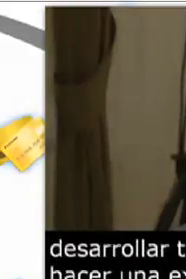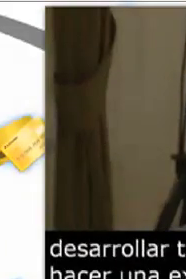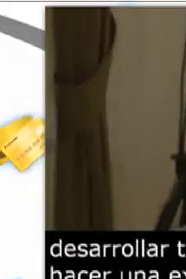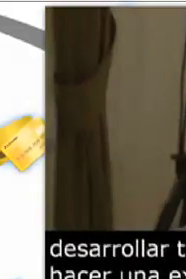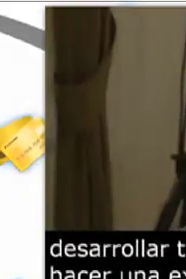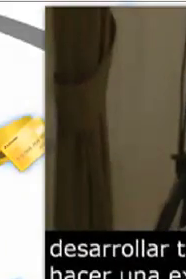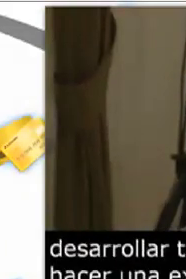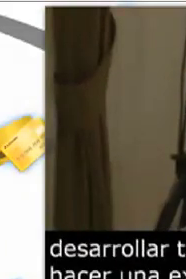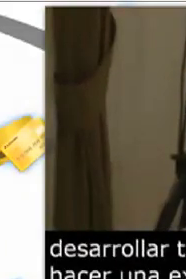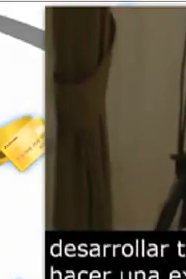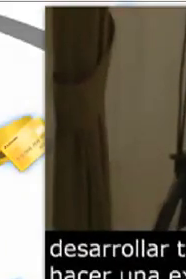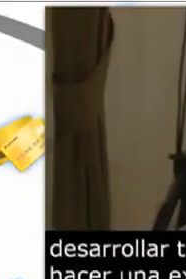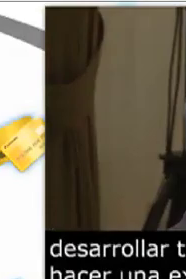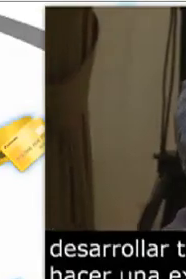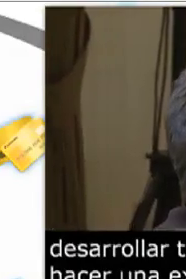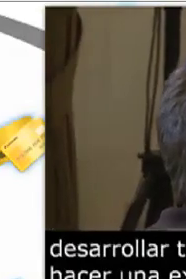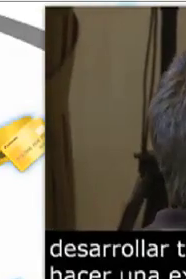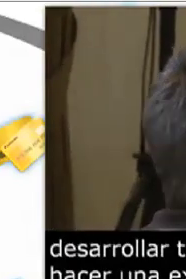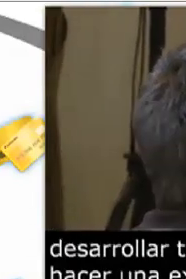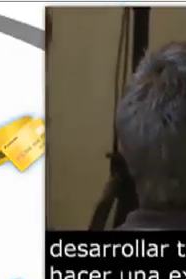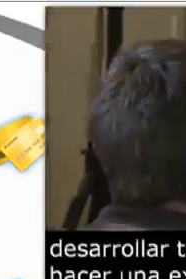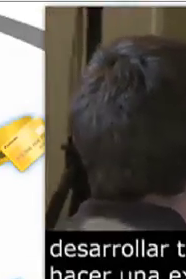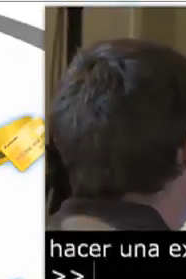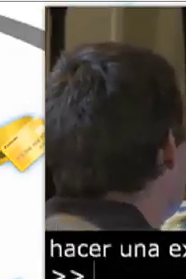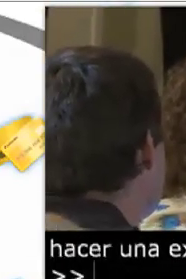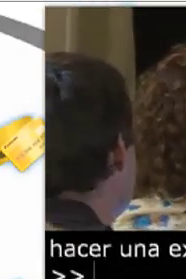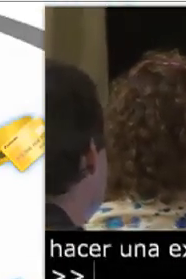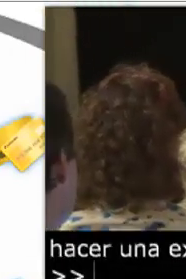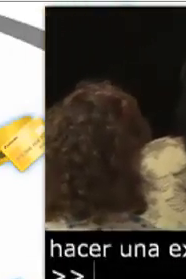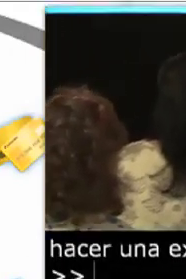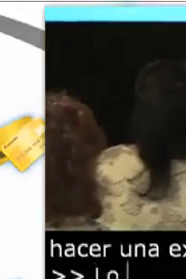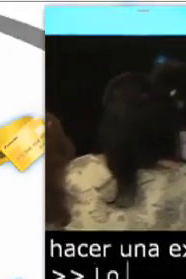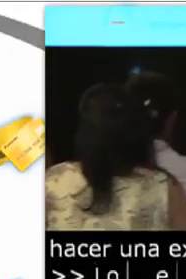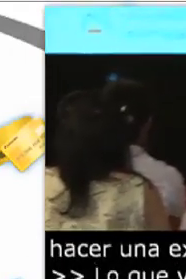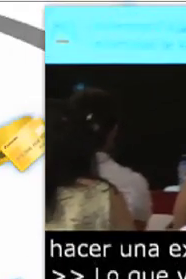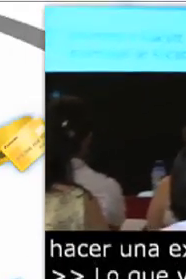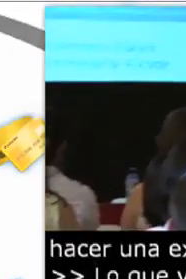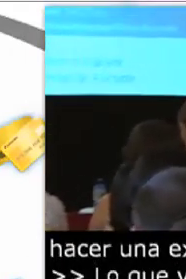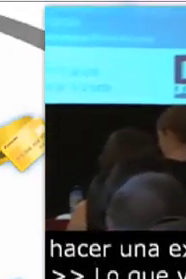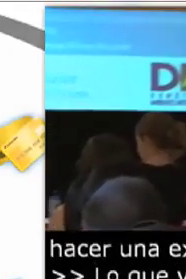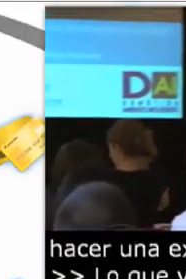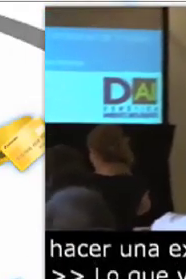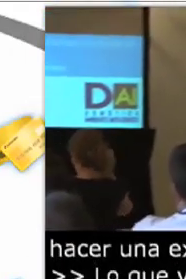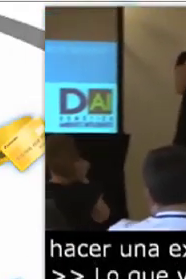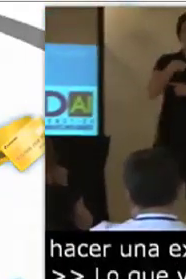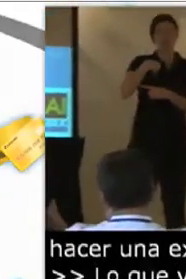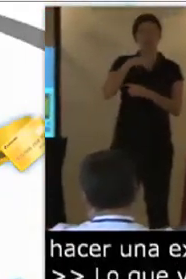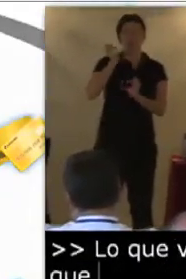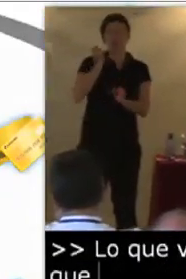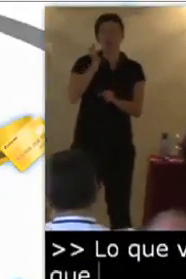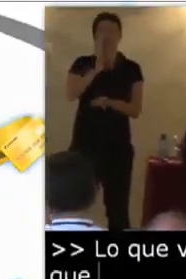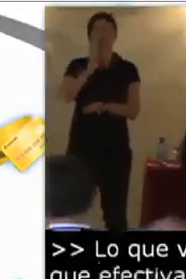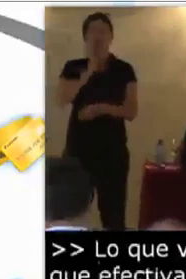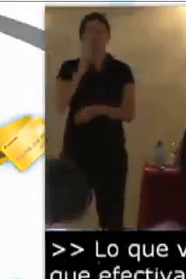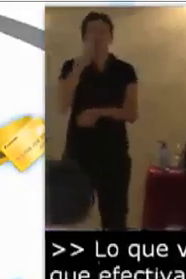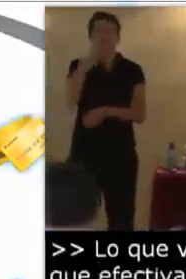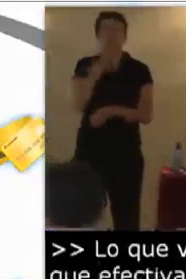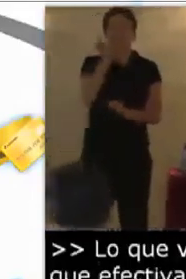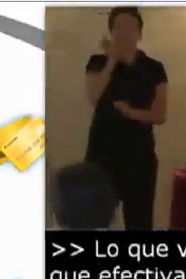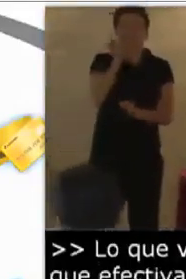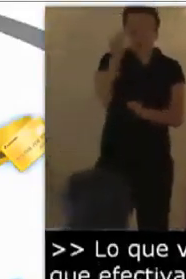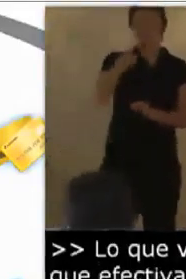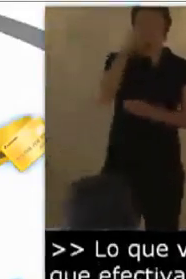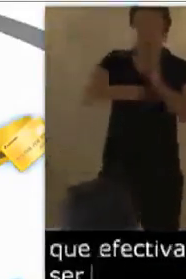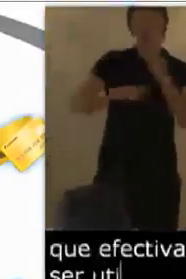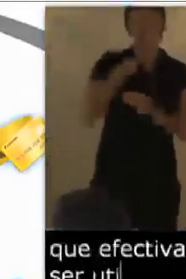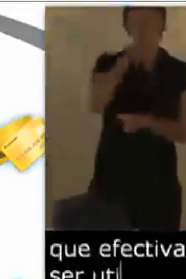even an extension of those languages? Well, what we saw during the review was that this language, as you said, could be